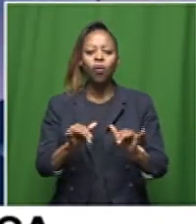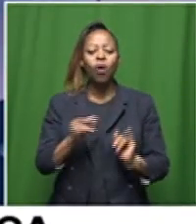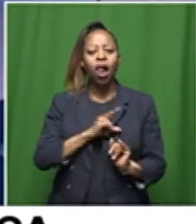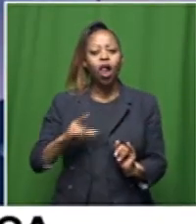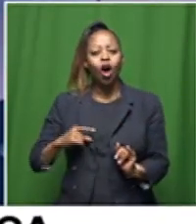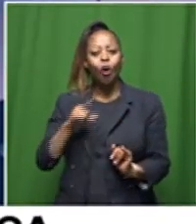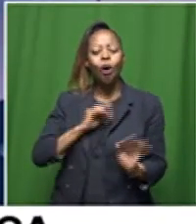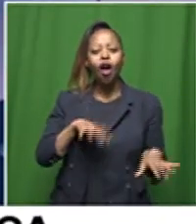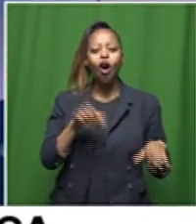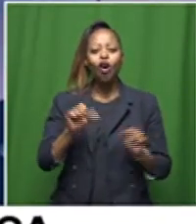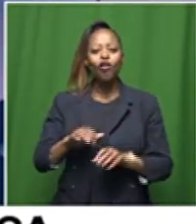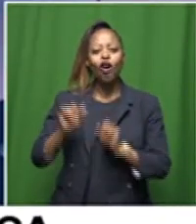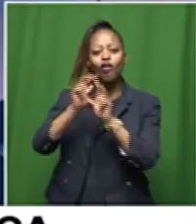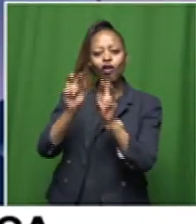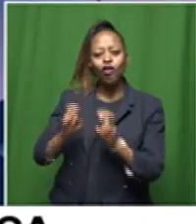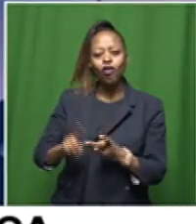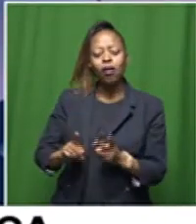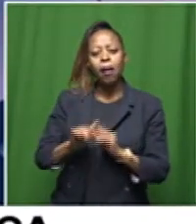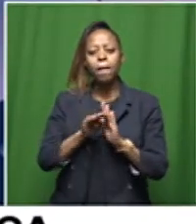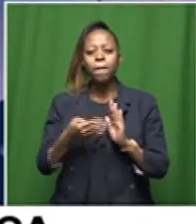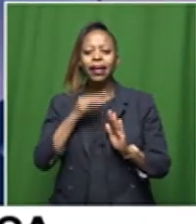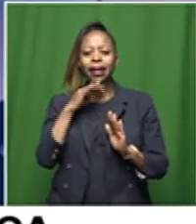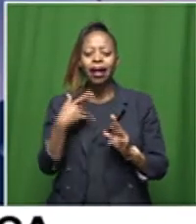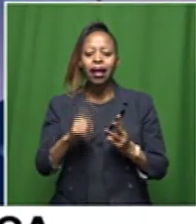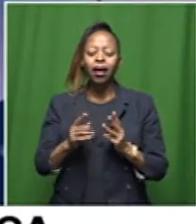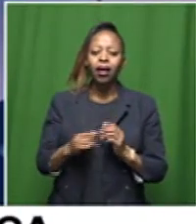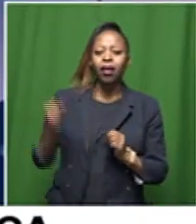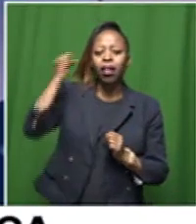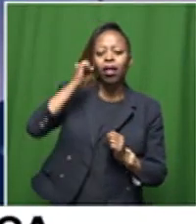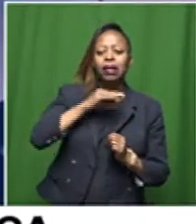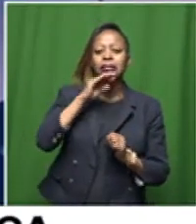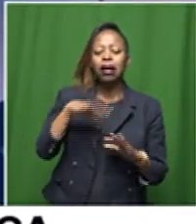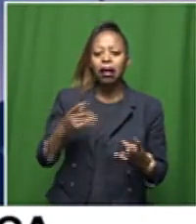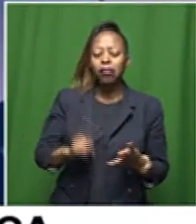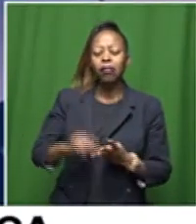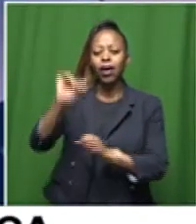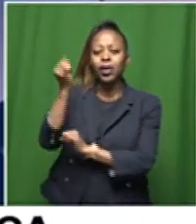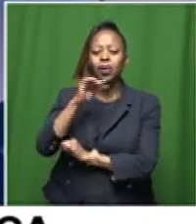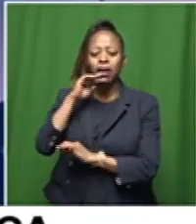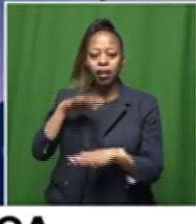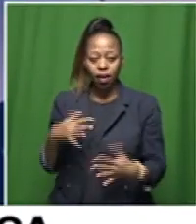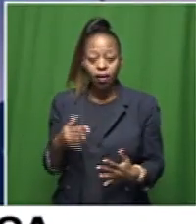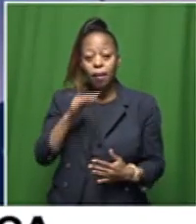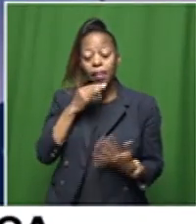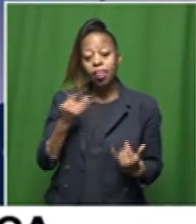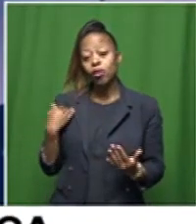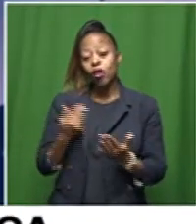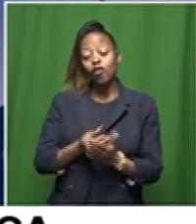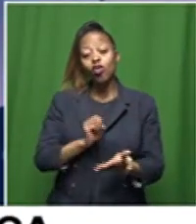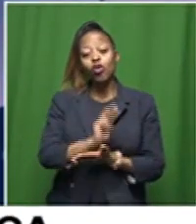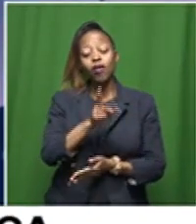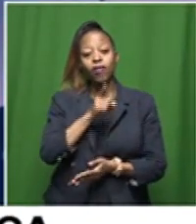due to recent power outages, shortages in beds, bed linen, as well as equipment. And this, of course, has resulted in a waiting list of at